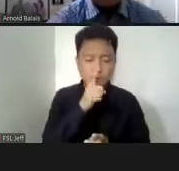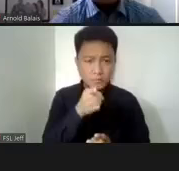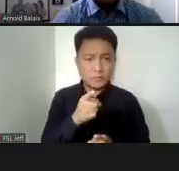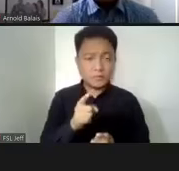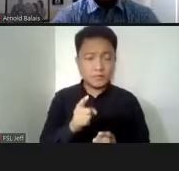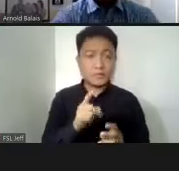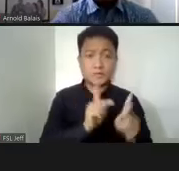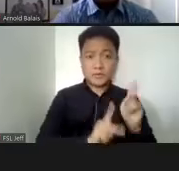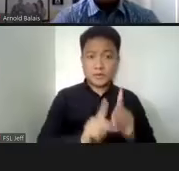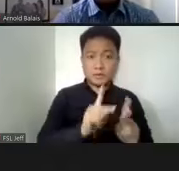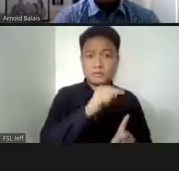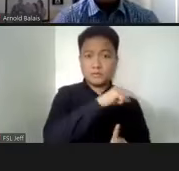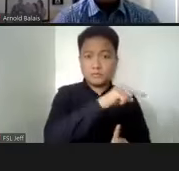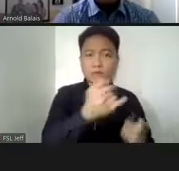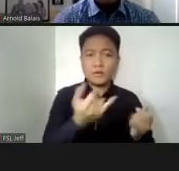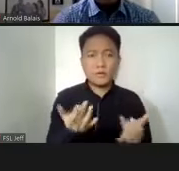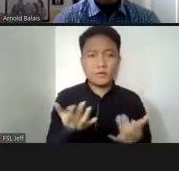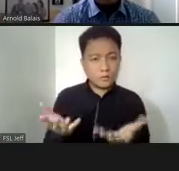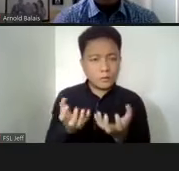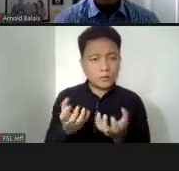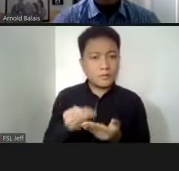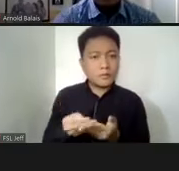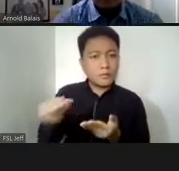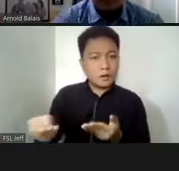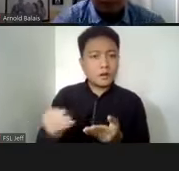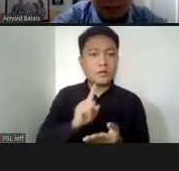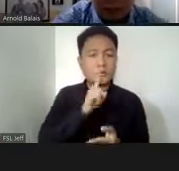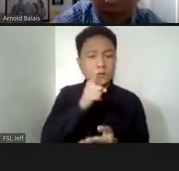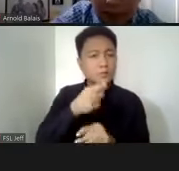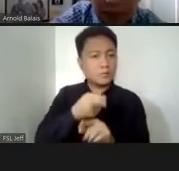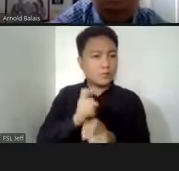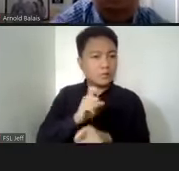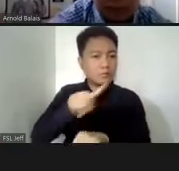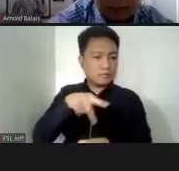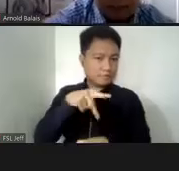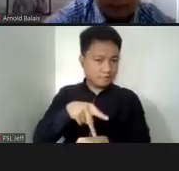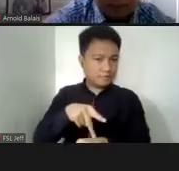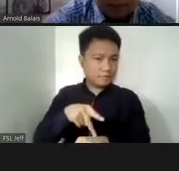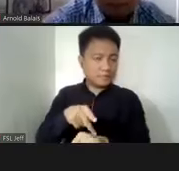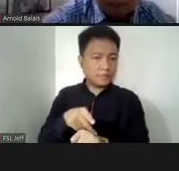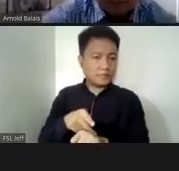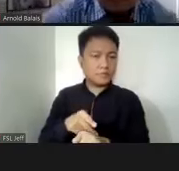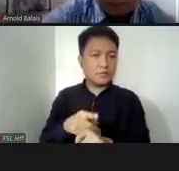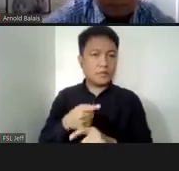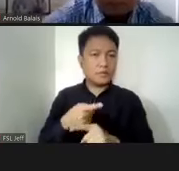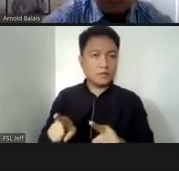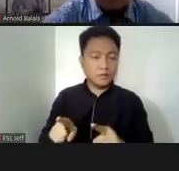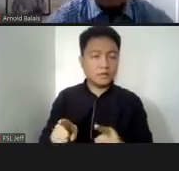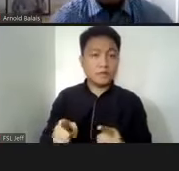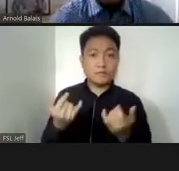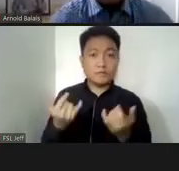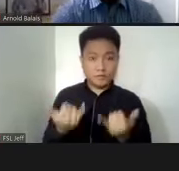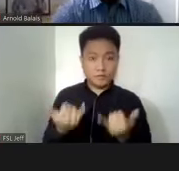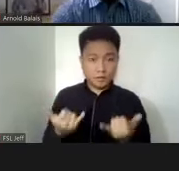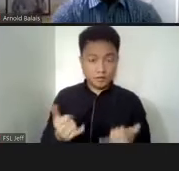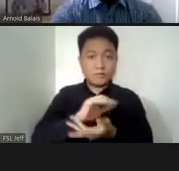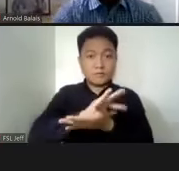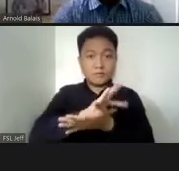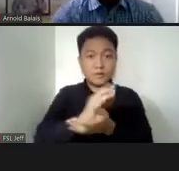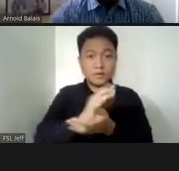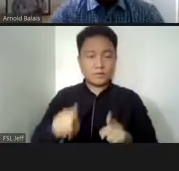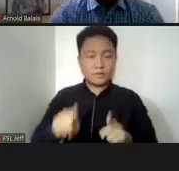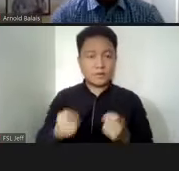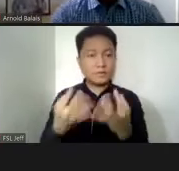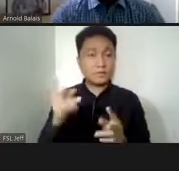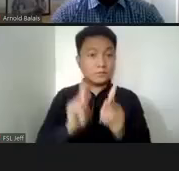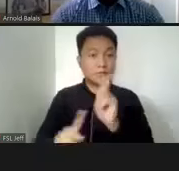sense of nationalism, especially during this pandemic. In fact, ako, I really buy from the farmer themselves. So, I know the name of the farmer. We have it